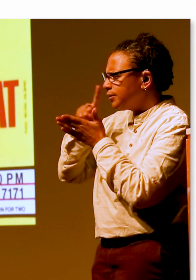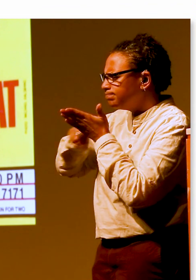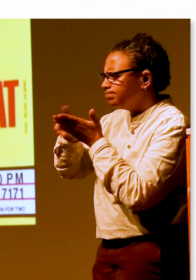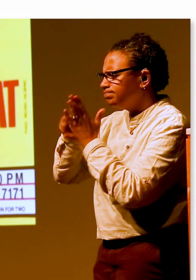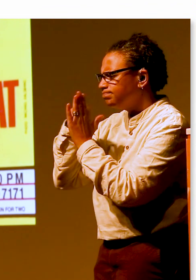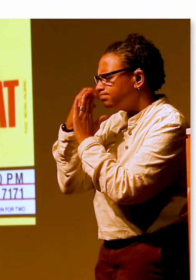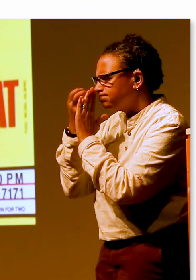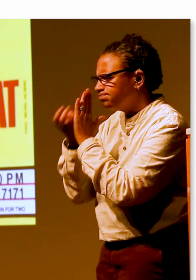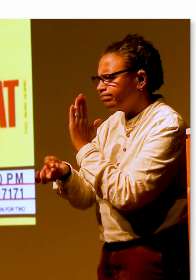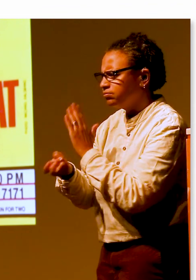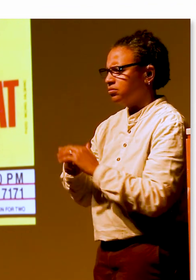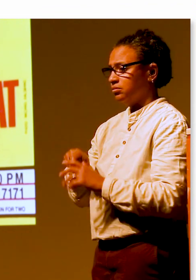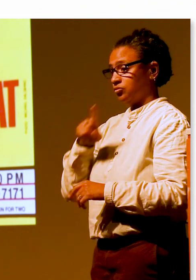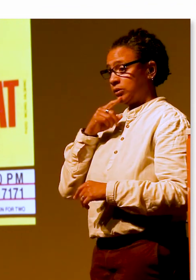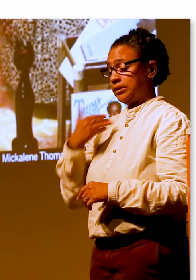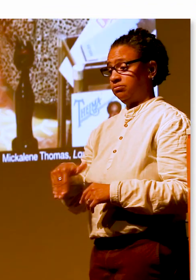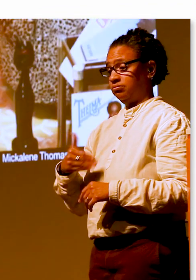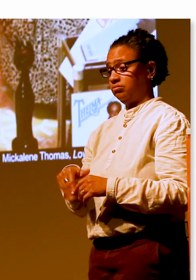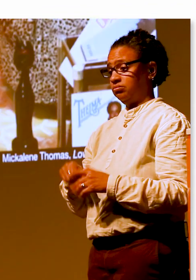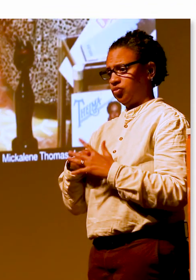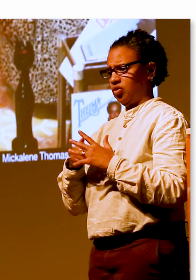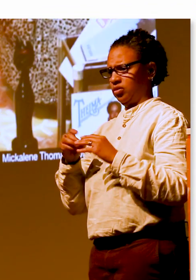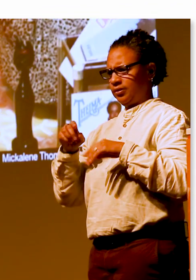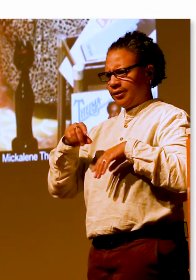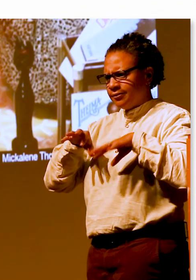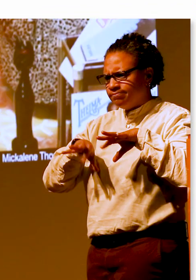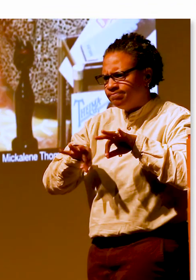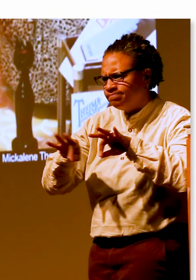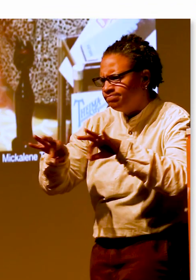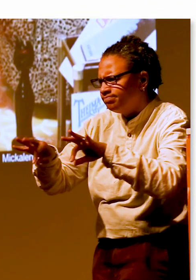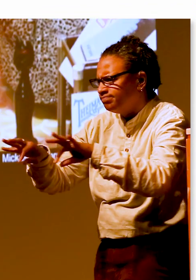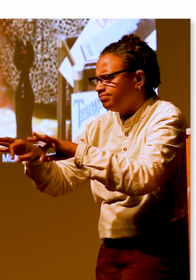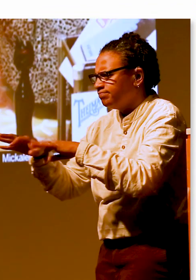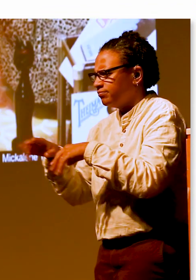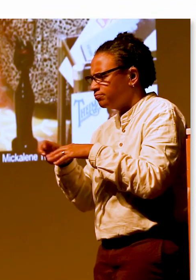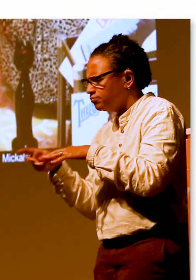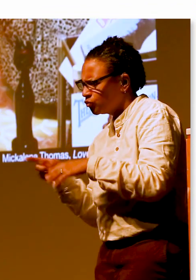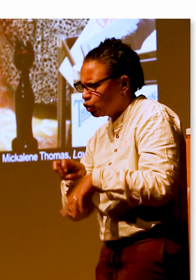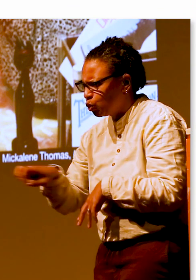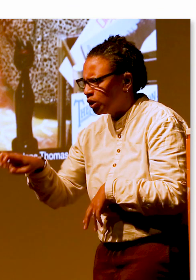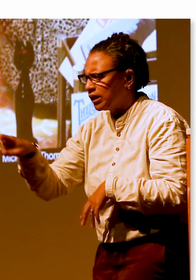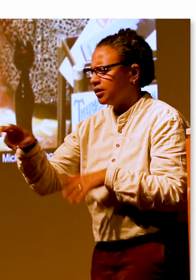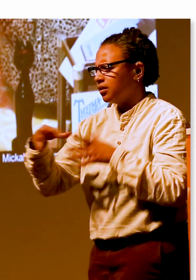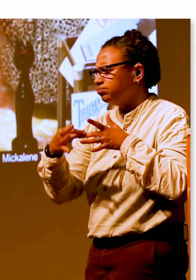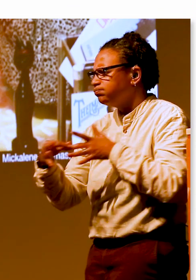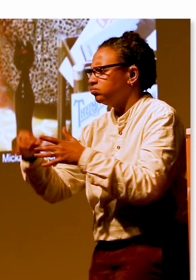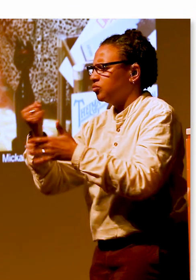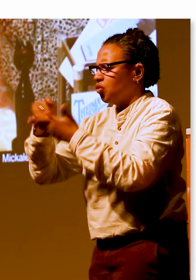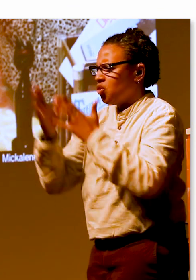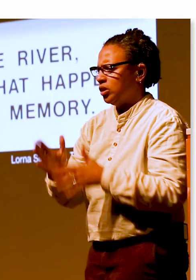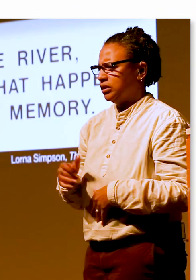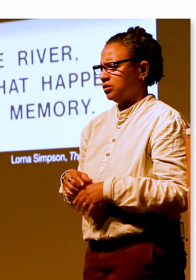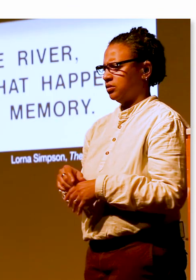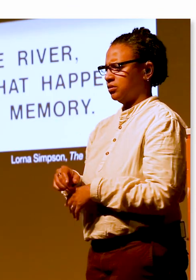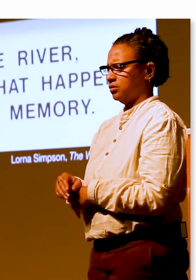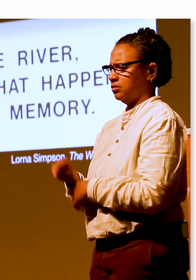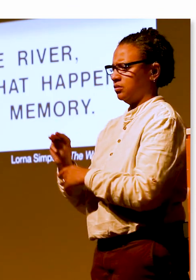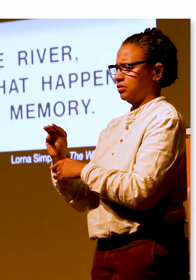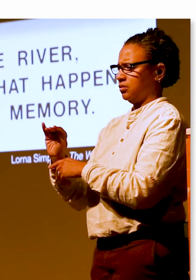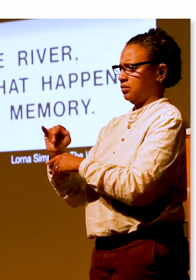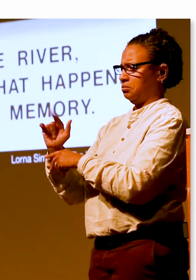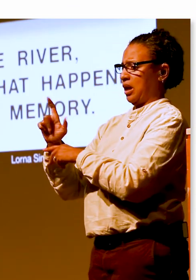really interesting quest. It directed me towards artists like Mickalene Thomas. It directed me towards artists like